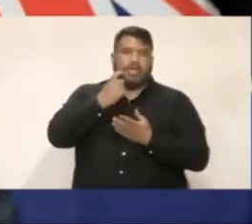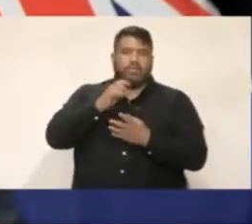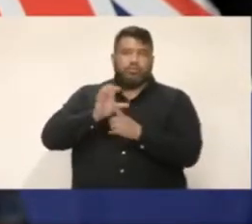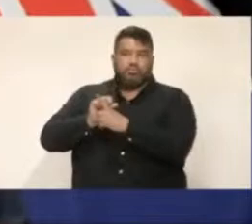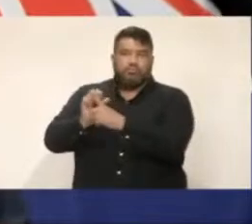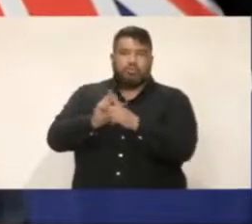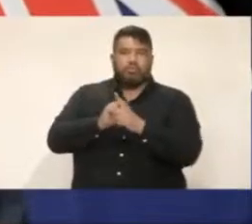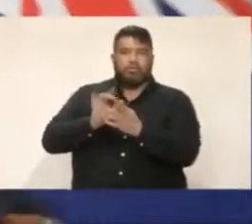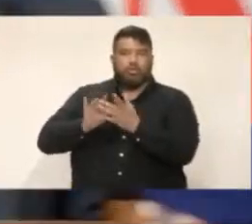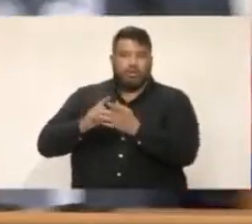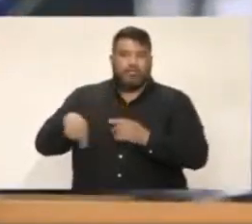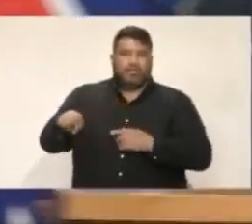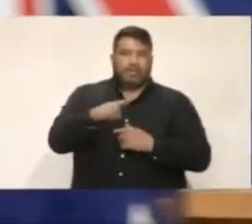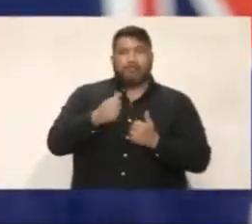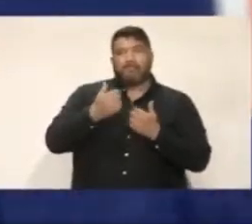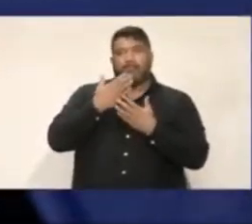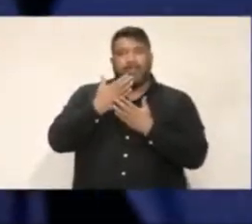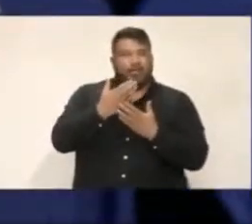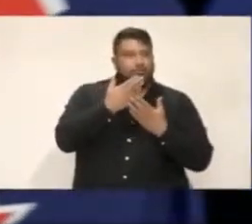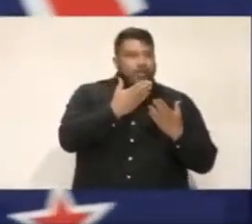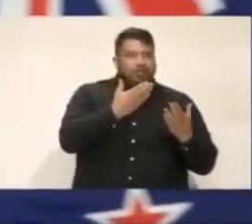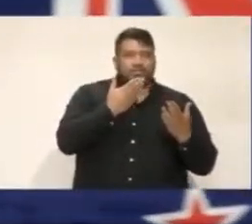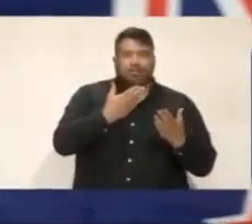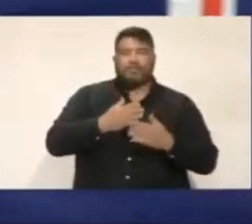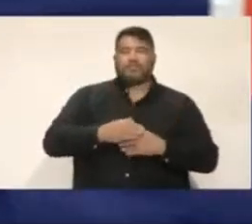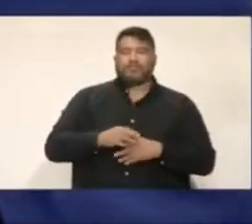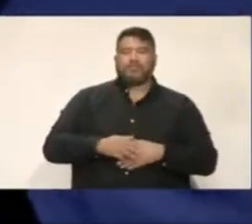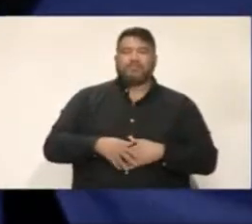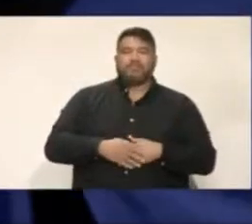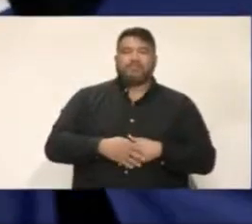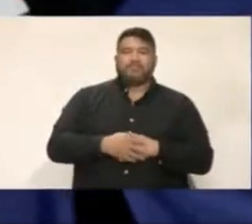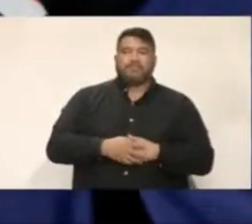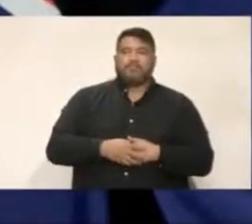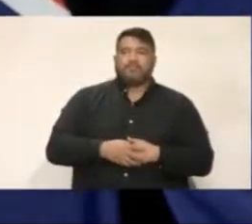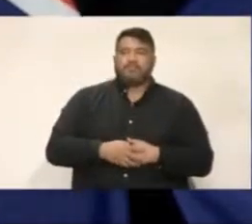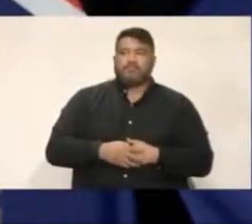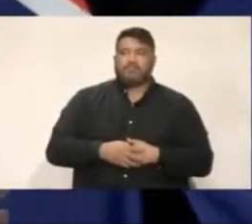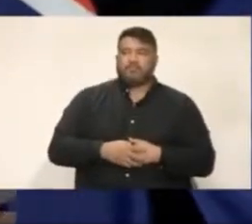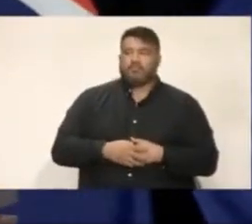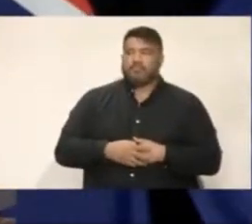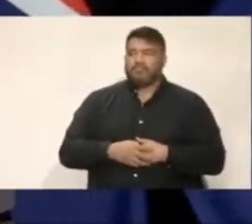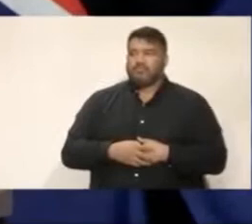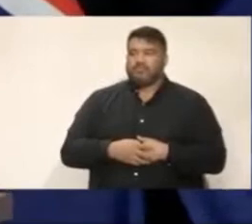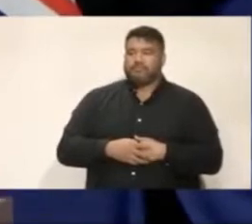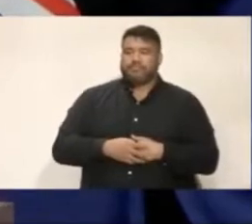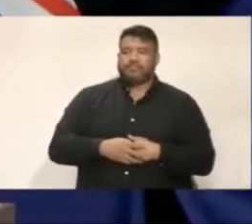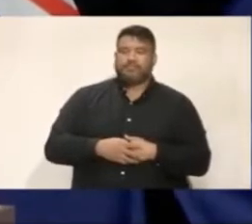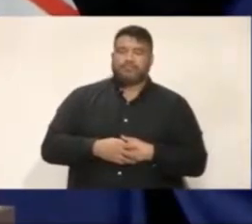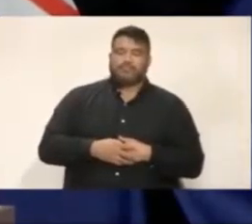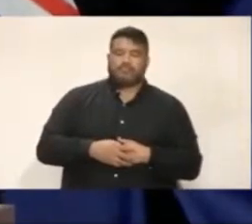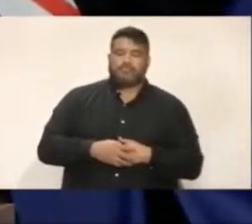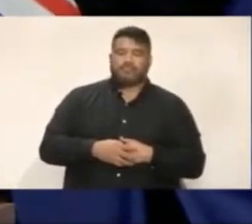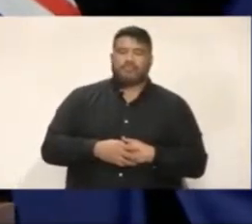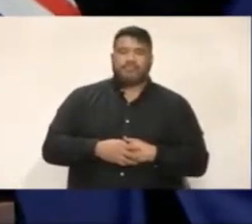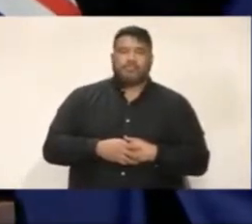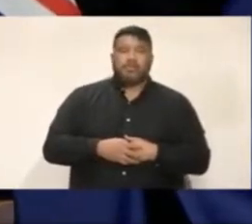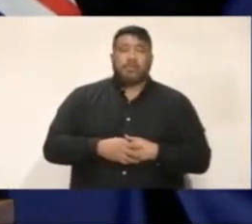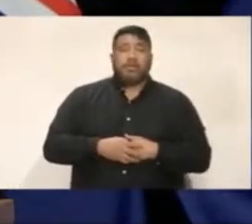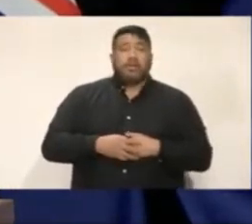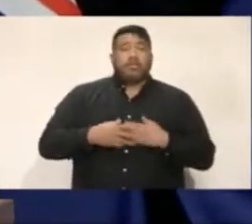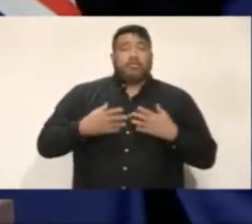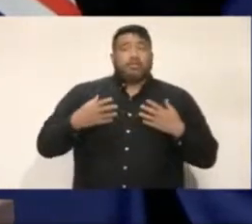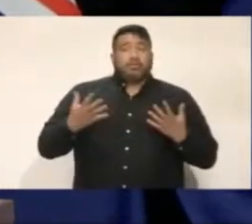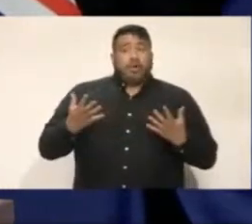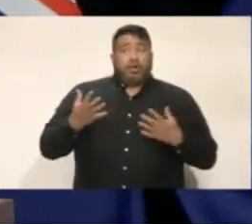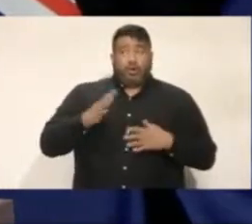efforts. Thank you, Prime Minister. Thank you, Dr. Bloomfield. Today you can see that our current position remains